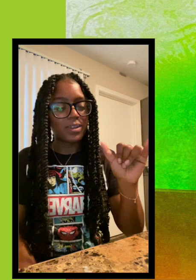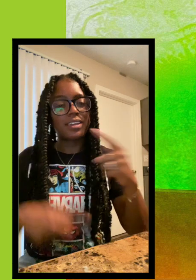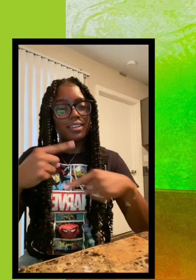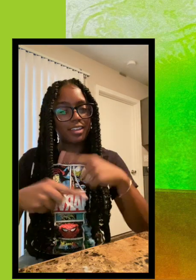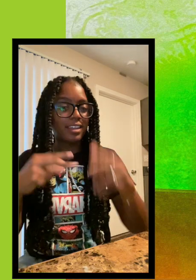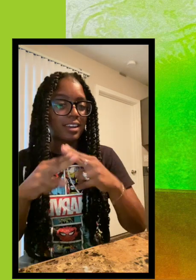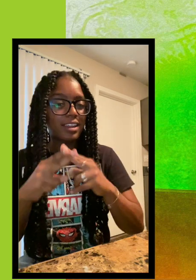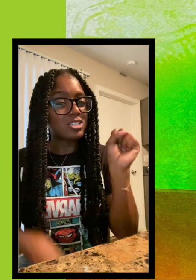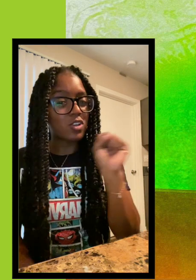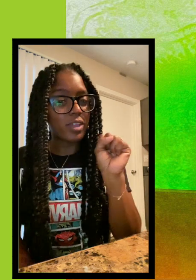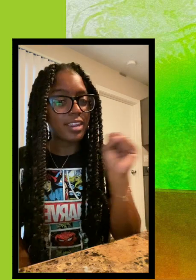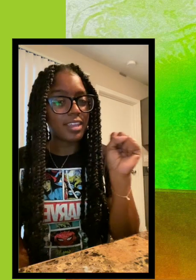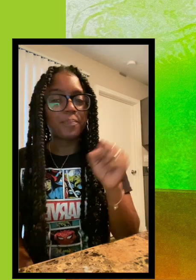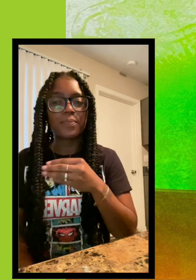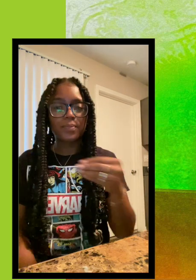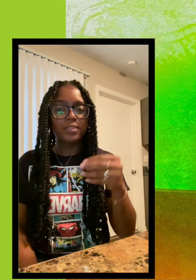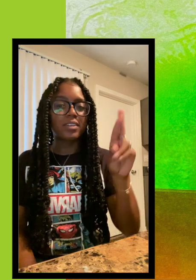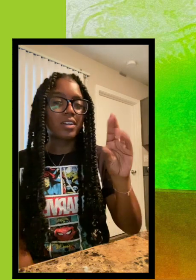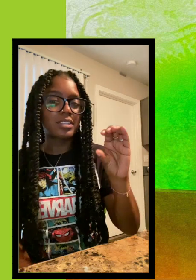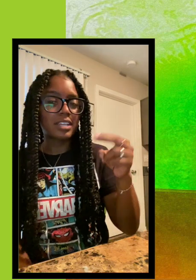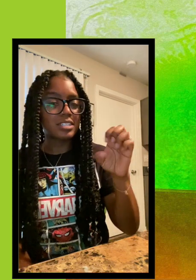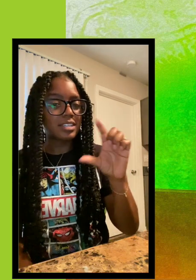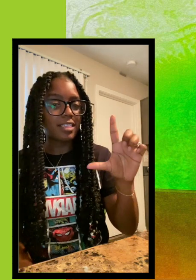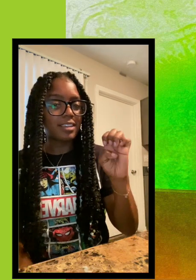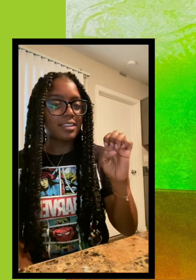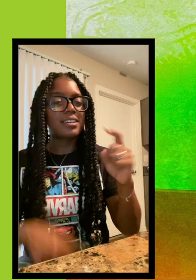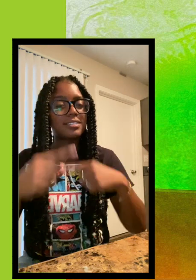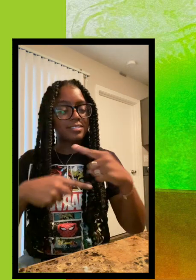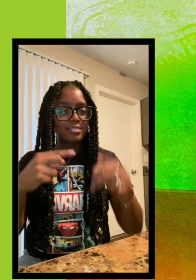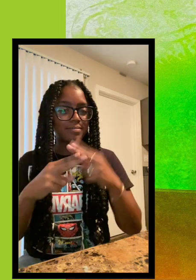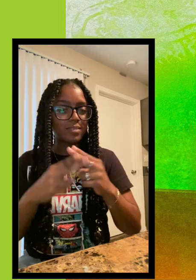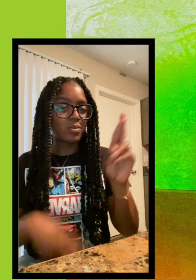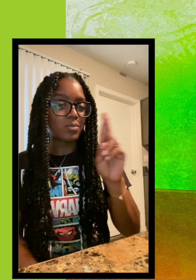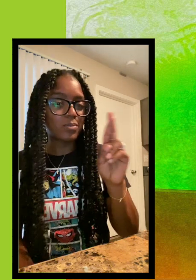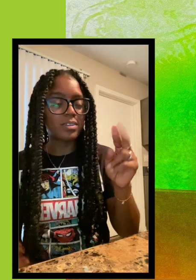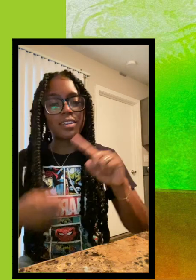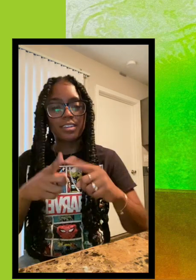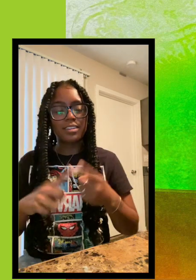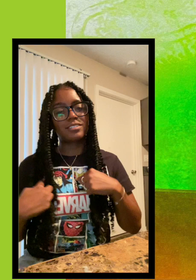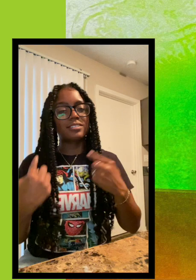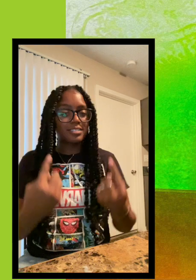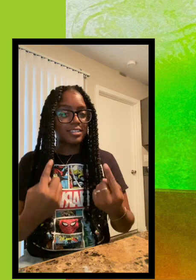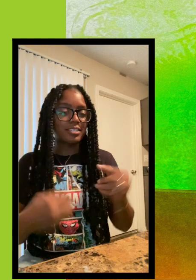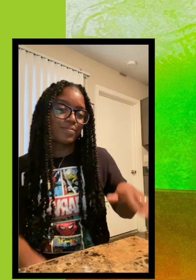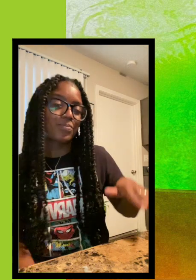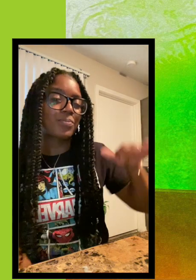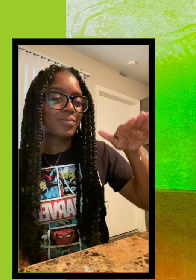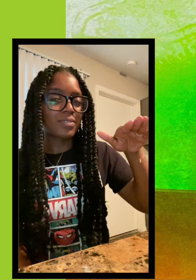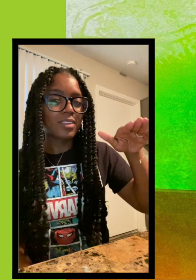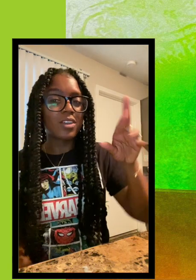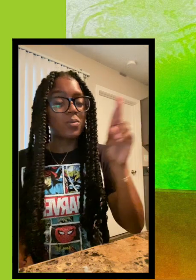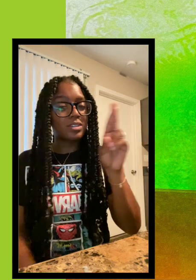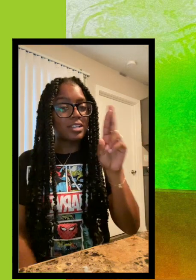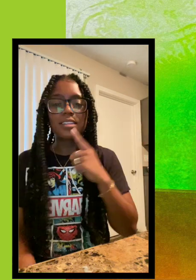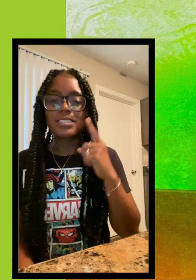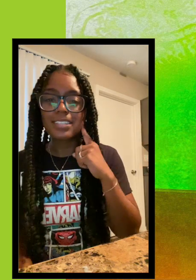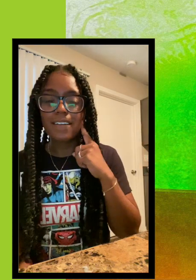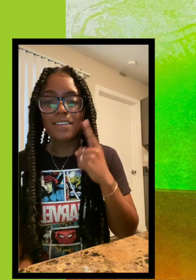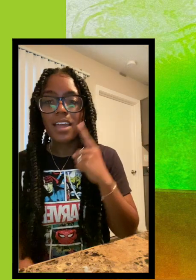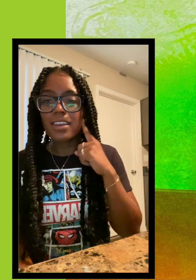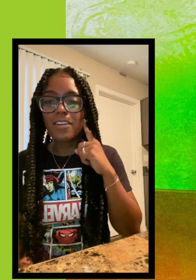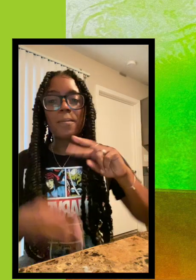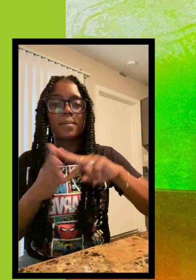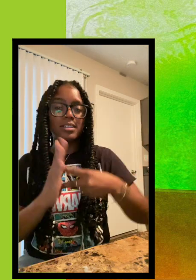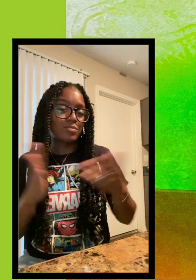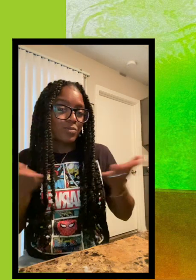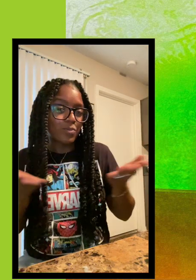Serenity and Rochelle have been friends since they were tiny babies. Rochelle is deaf. Deaf means that one is